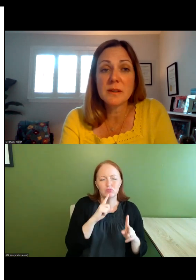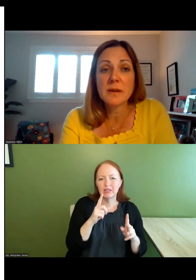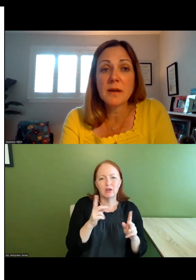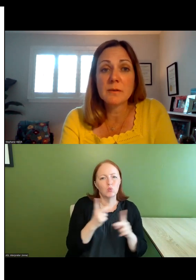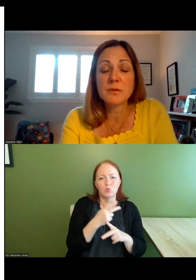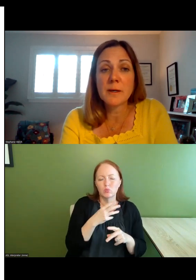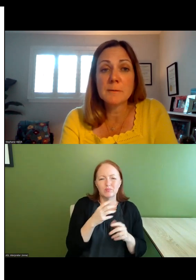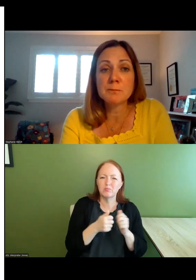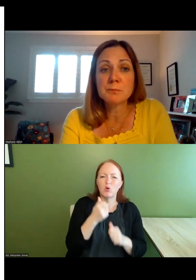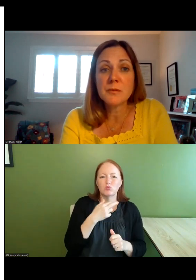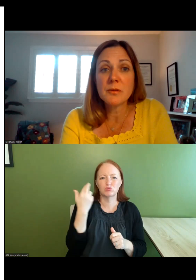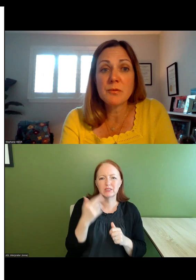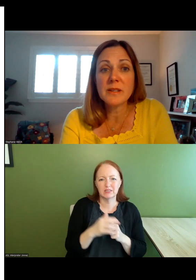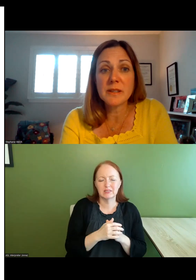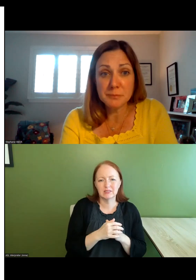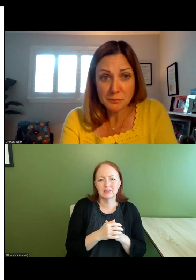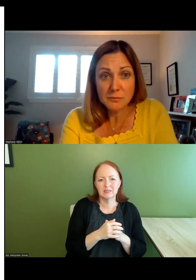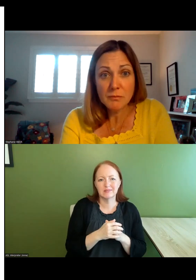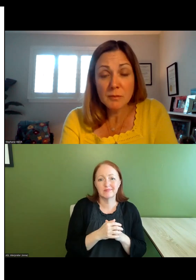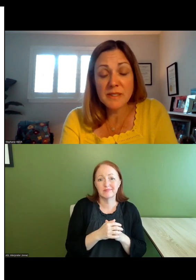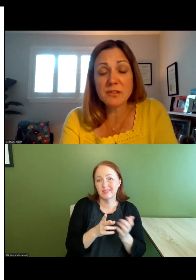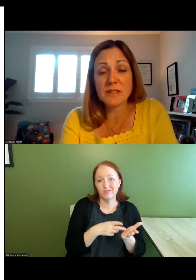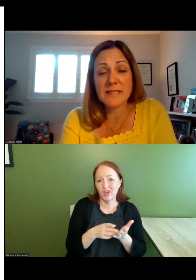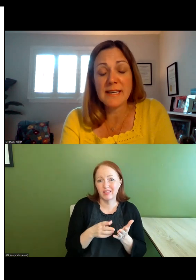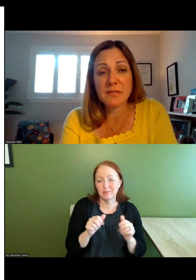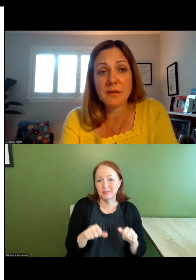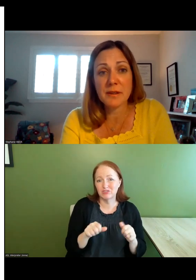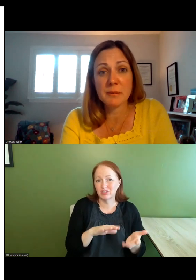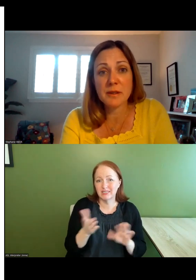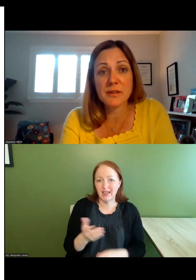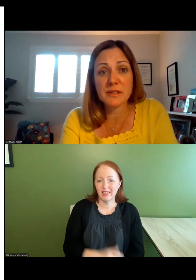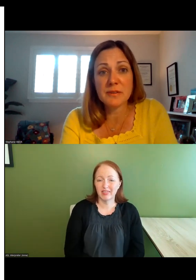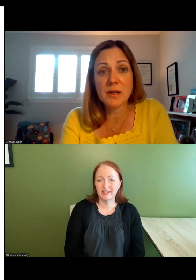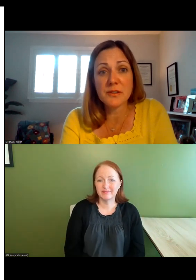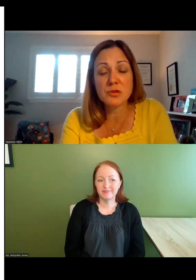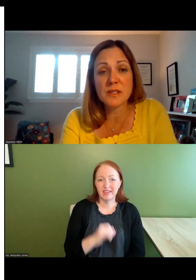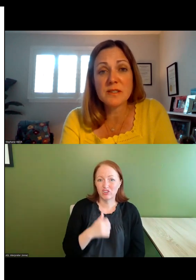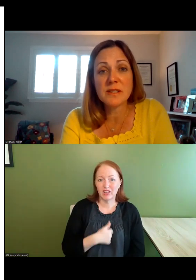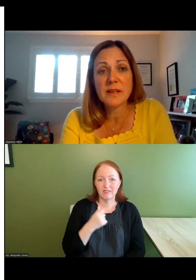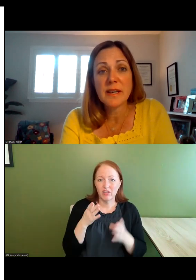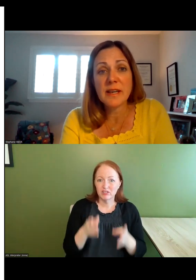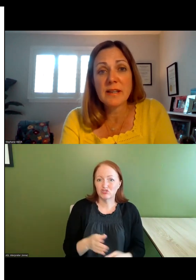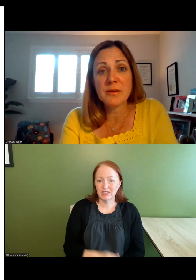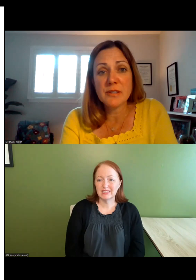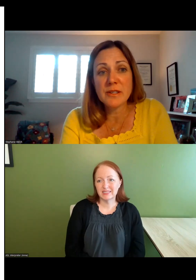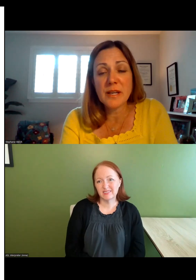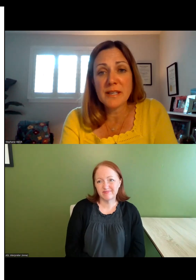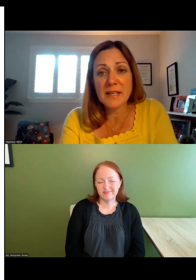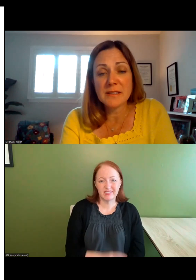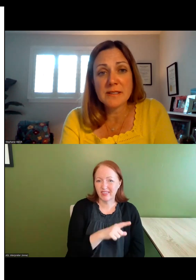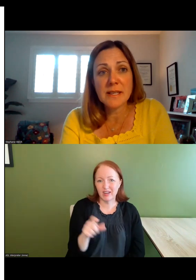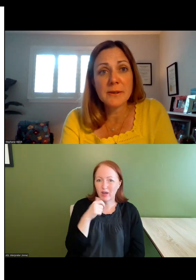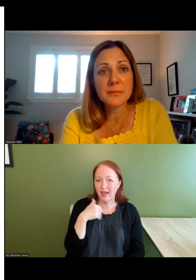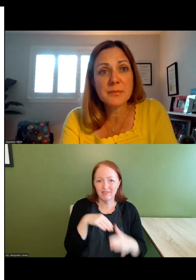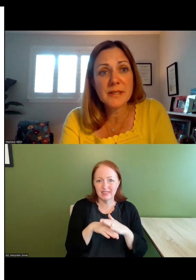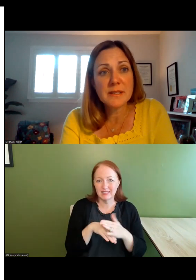risk of, frankly, potentially death if they're living on the streets and they don't have any